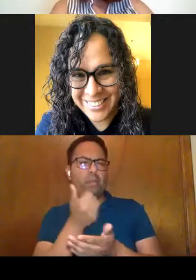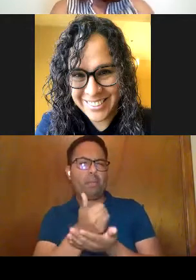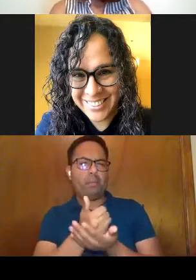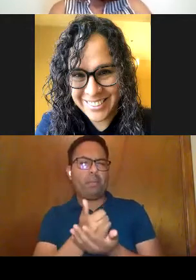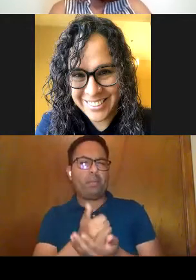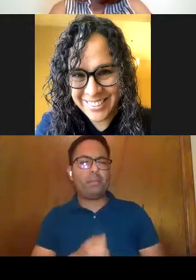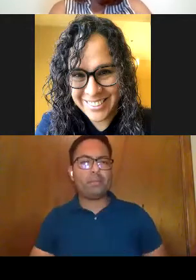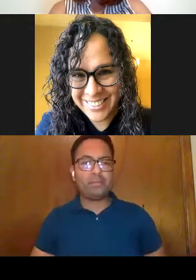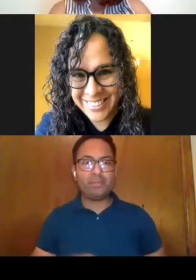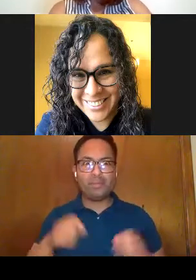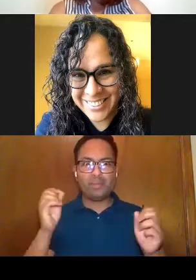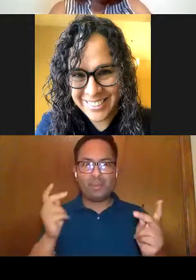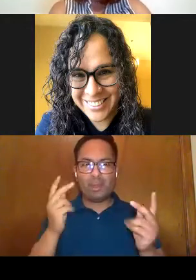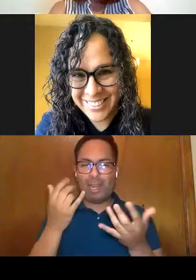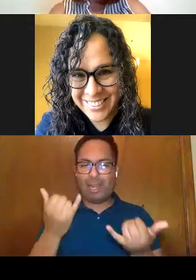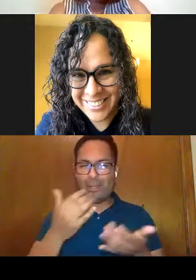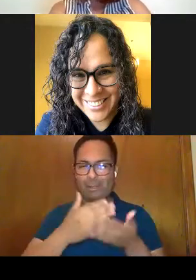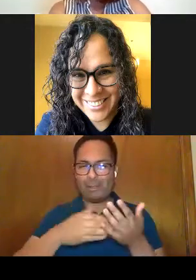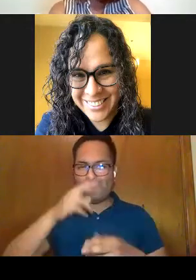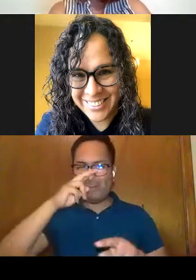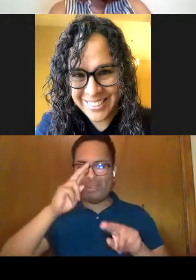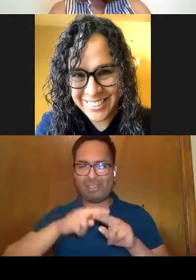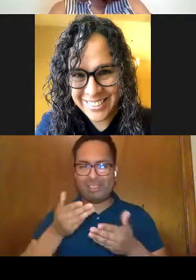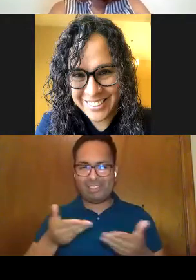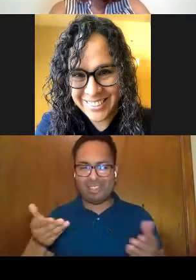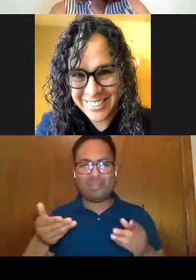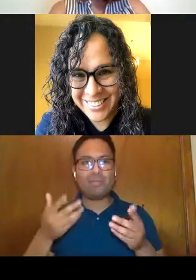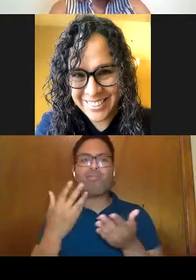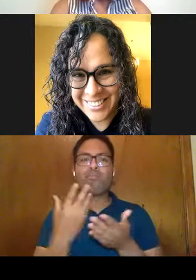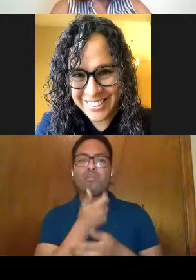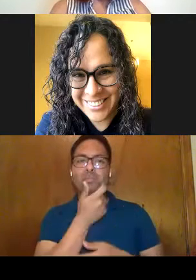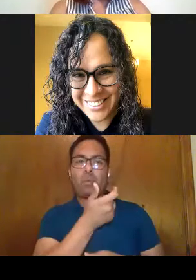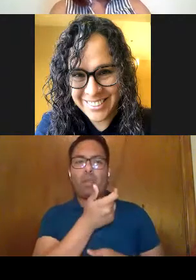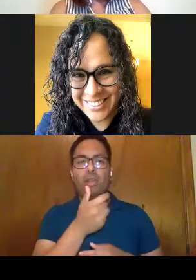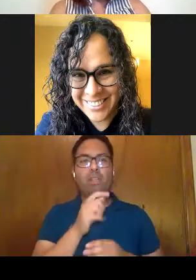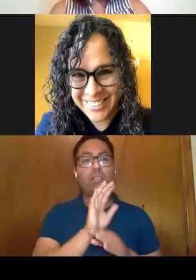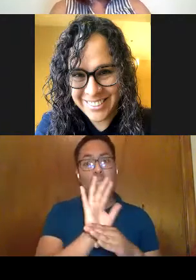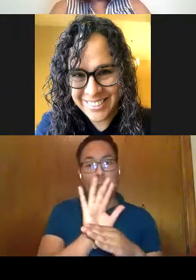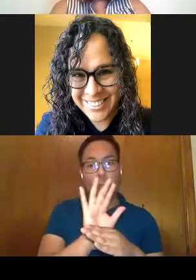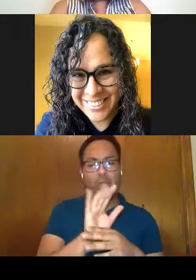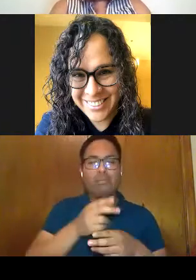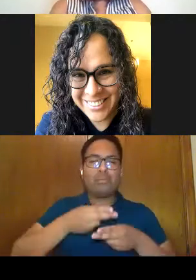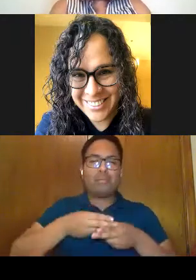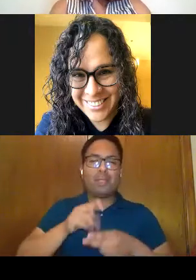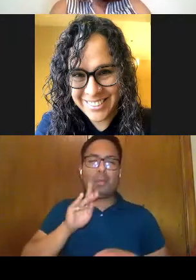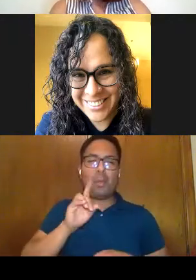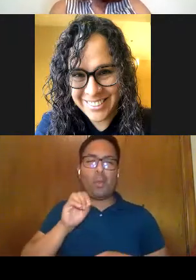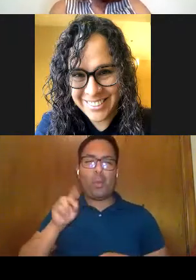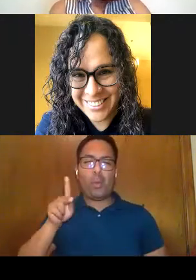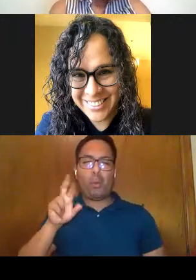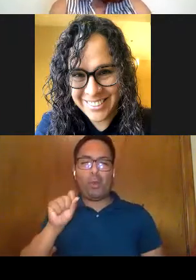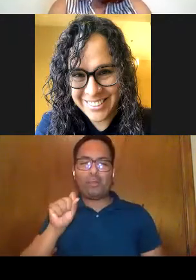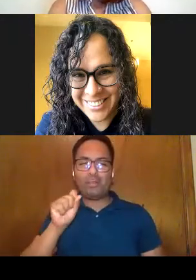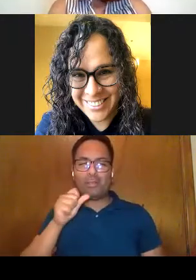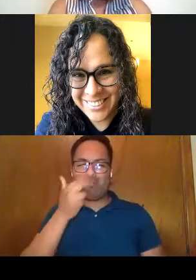out. Okay, some fun stuff now. Let's take a look at some videos. We call them bloopers, and see if